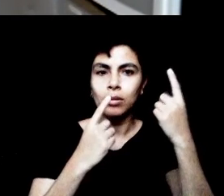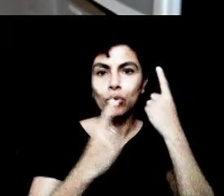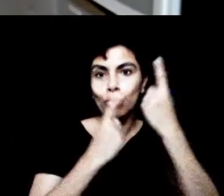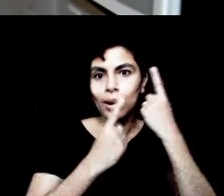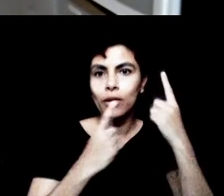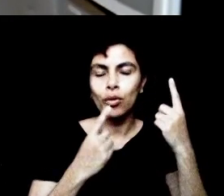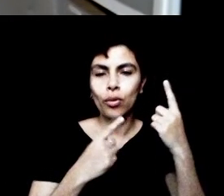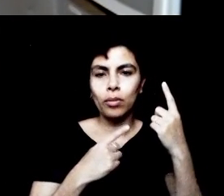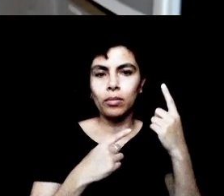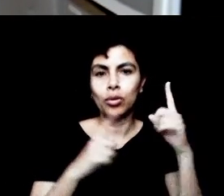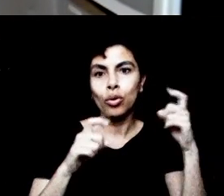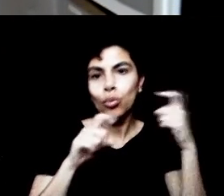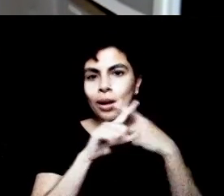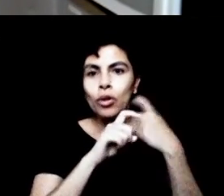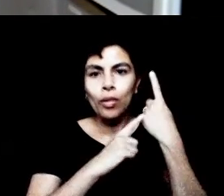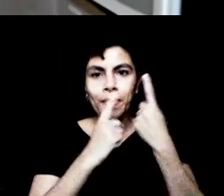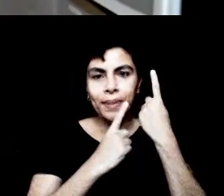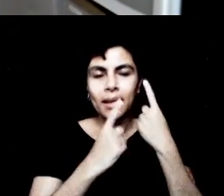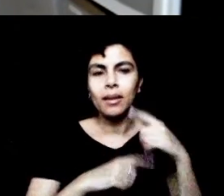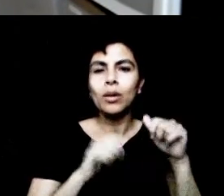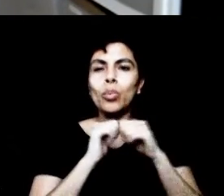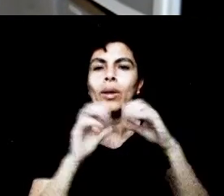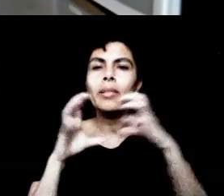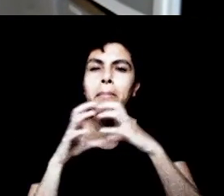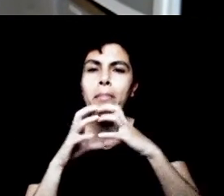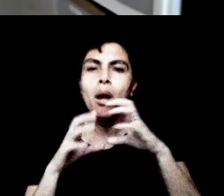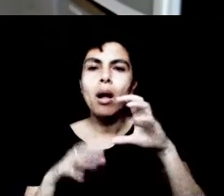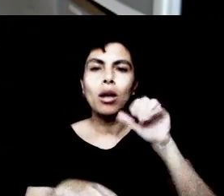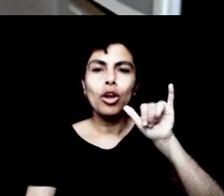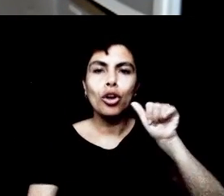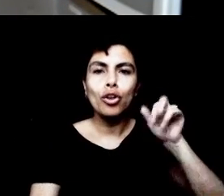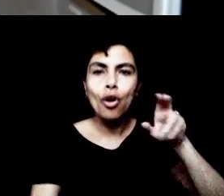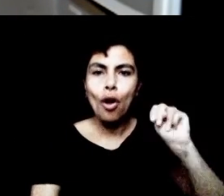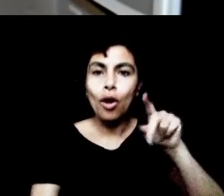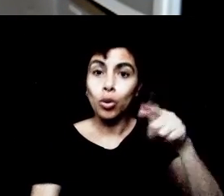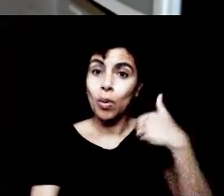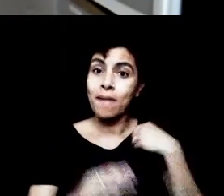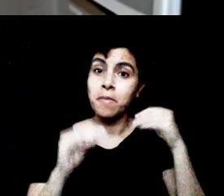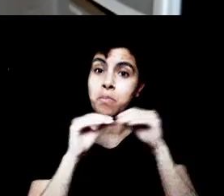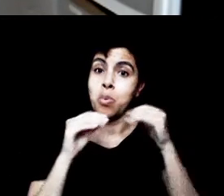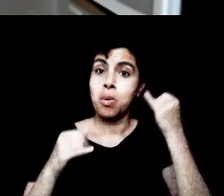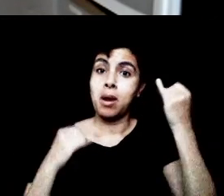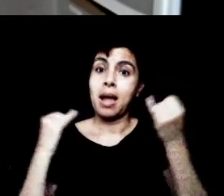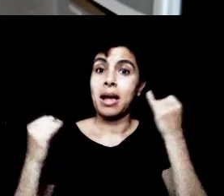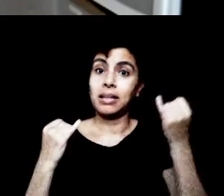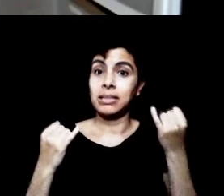and investigation programs with the magnets, tubes, balls, and yarns. Do you have